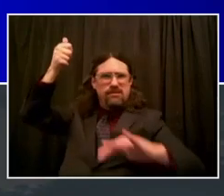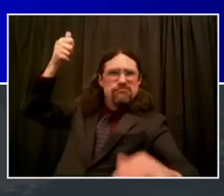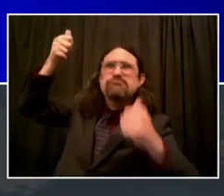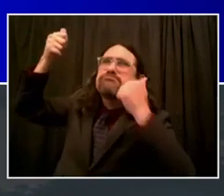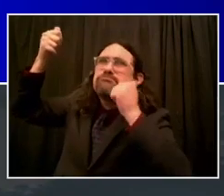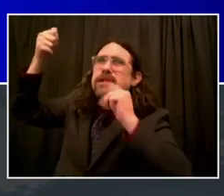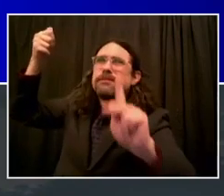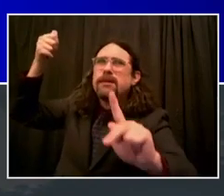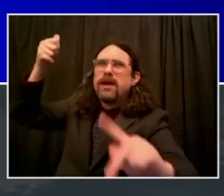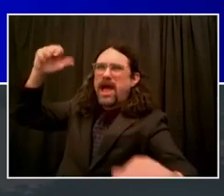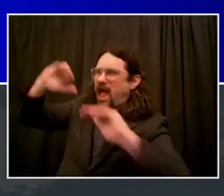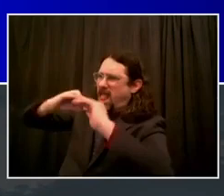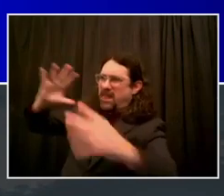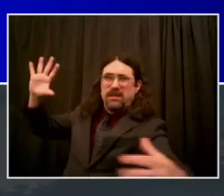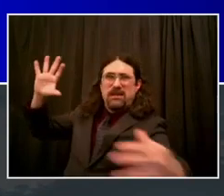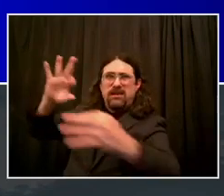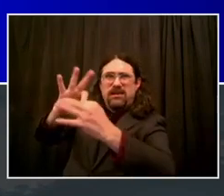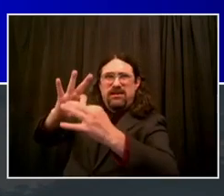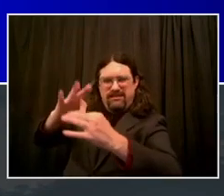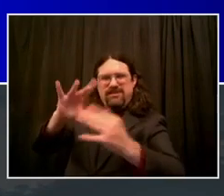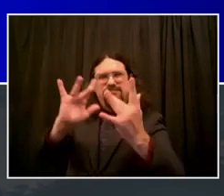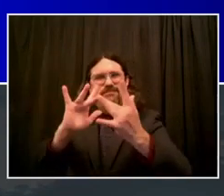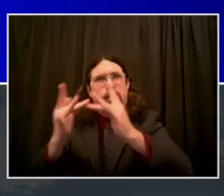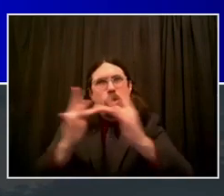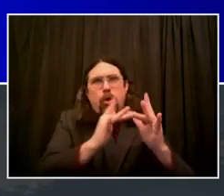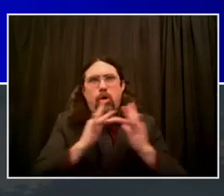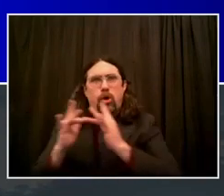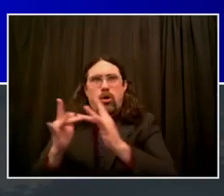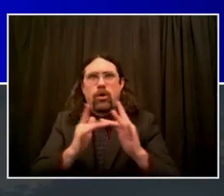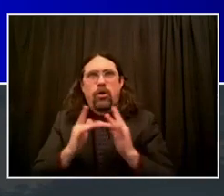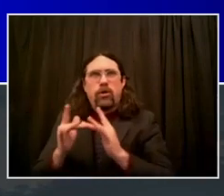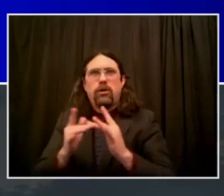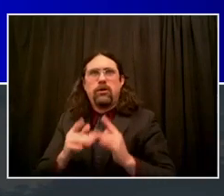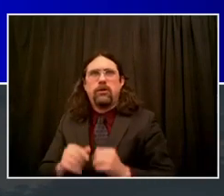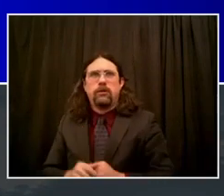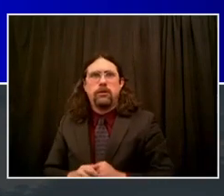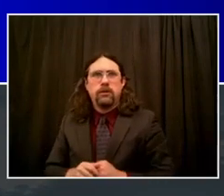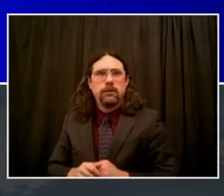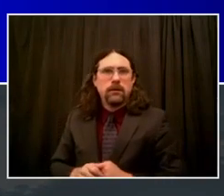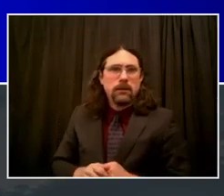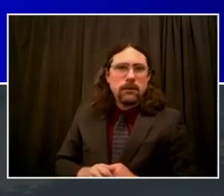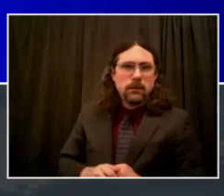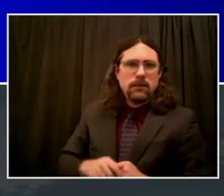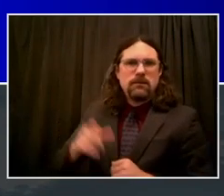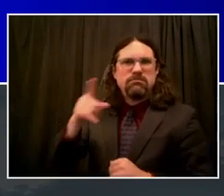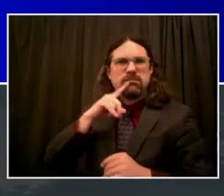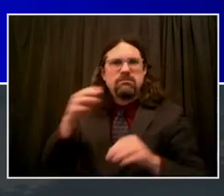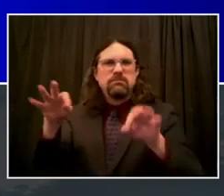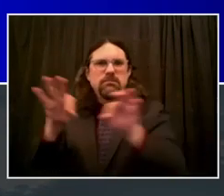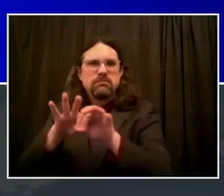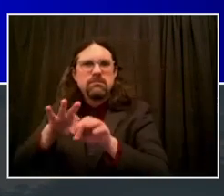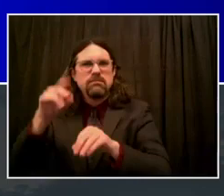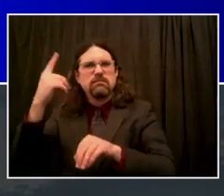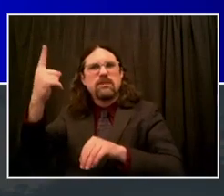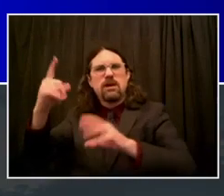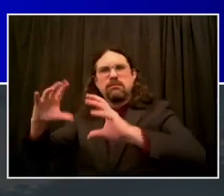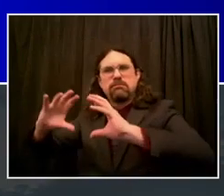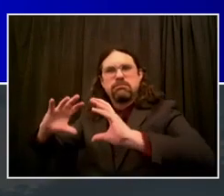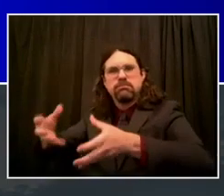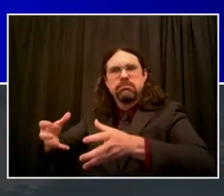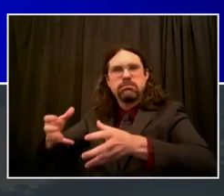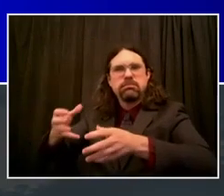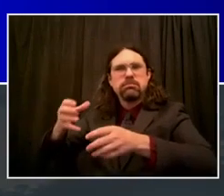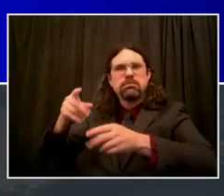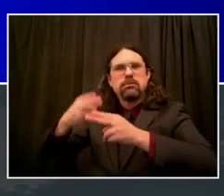a movement that I have come to know in recent years and have such respect for, because this is community people deciding to